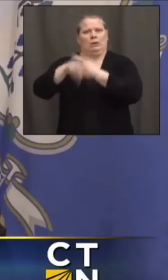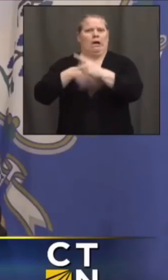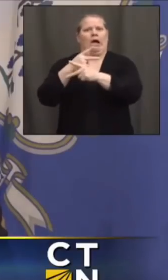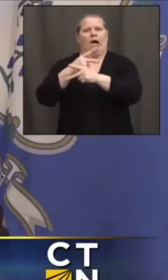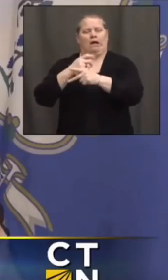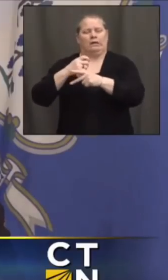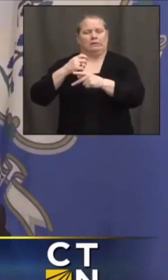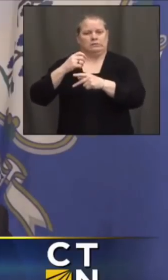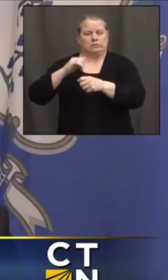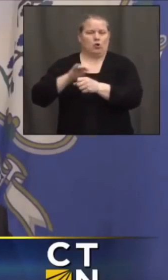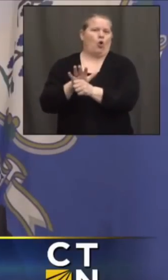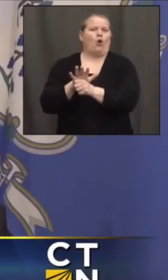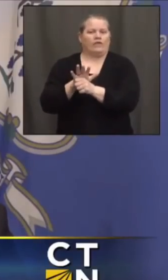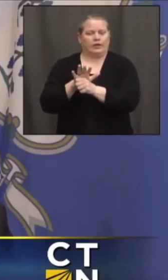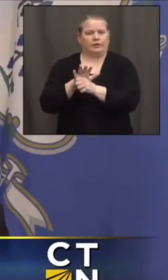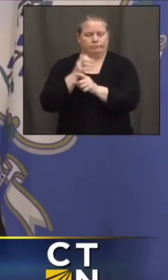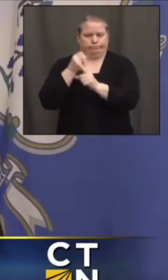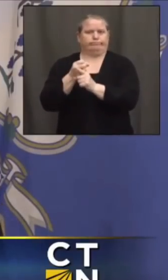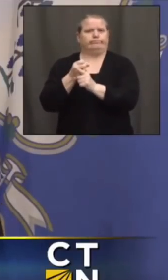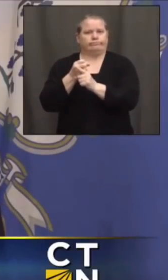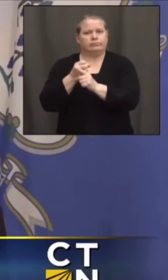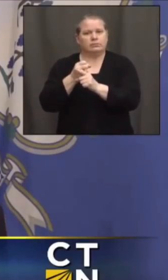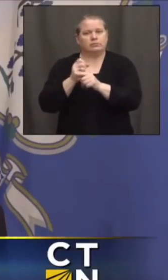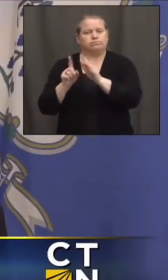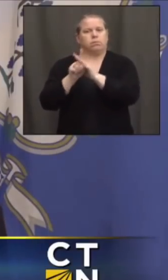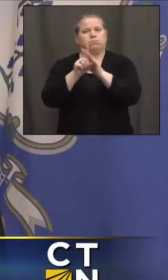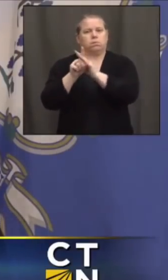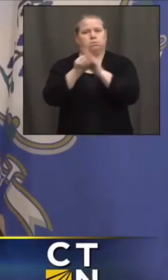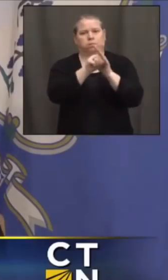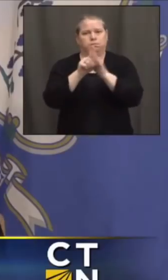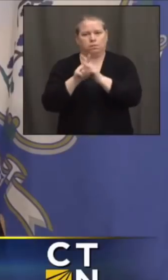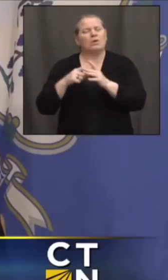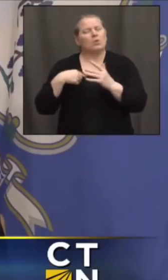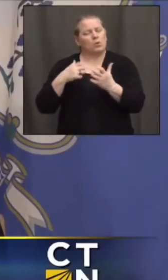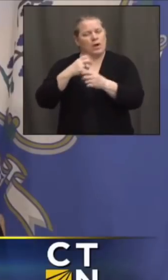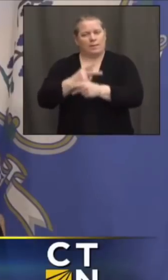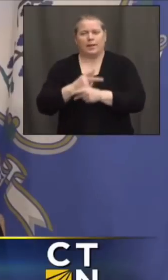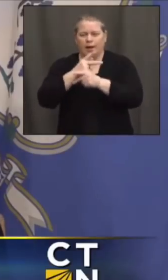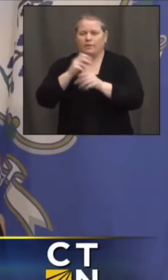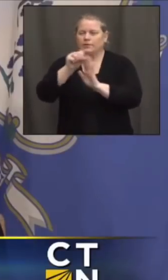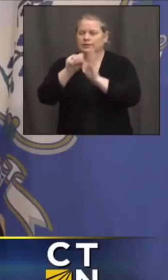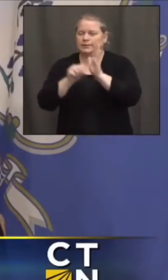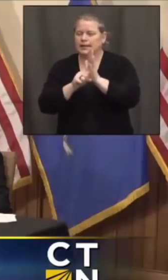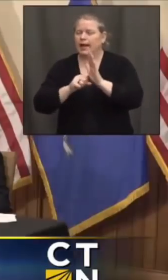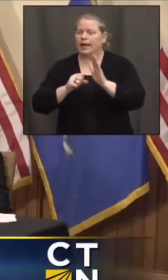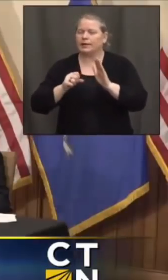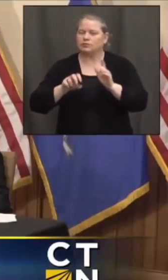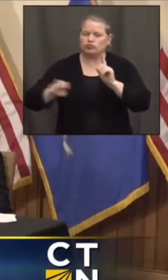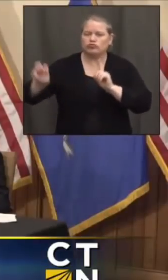now, we still have to be very careful about too much travel between and among those states.